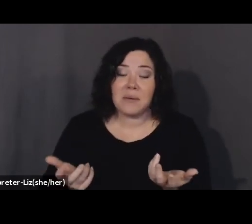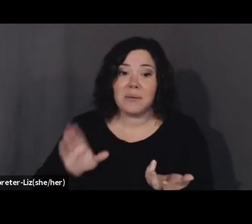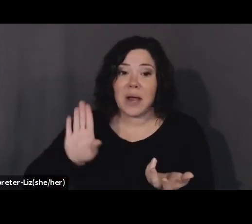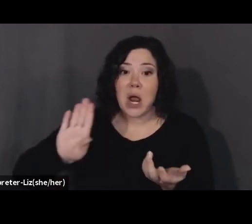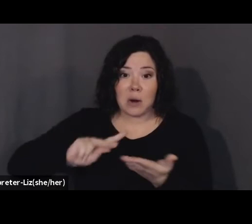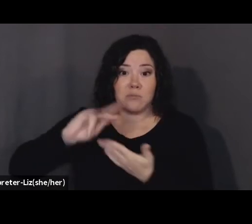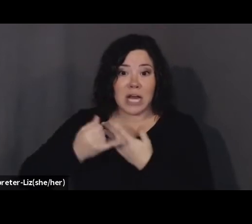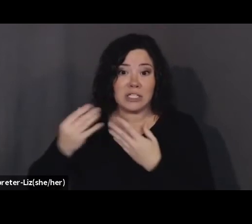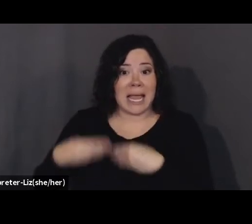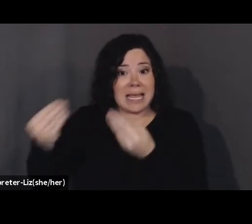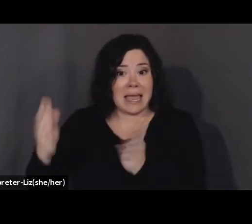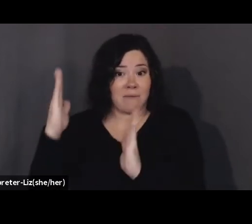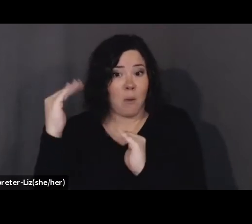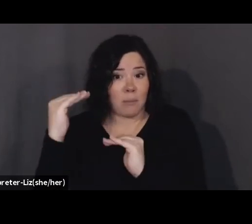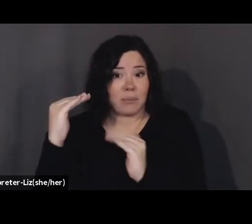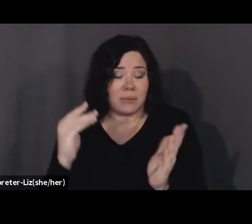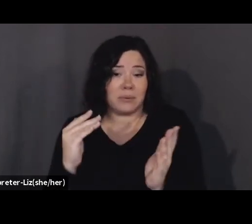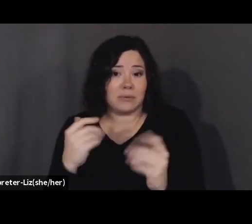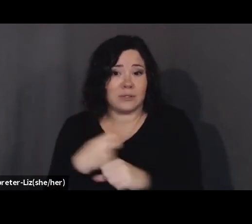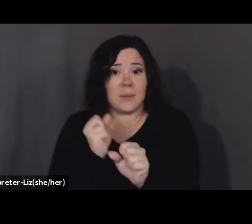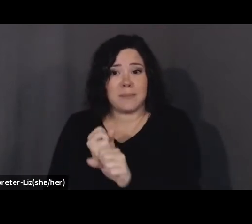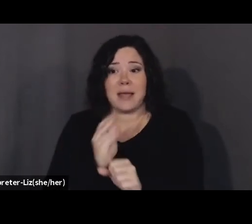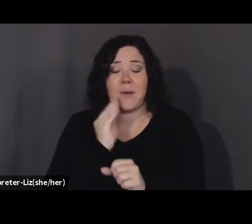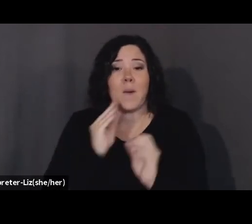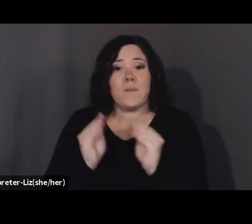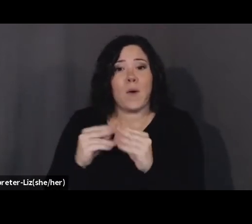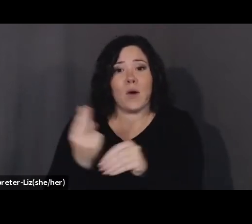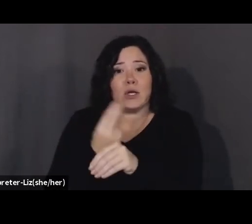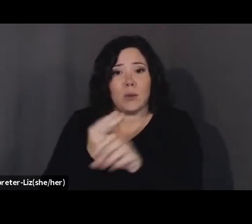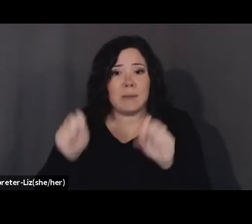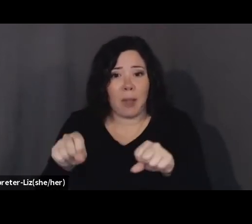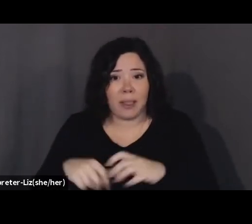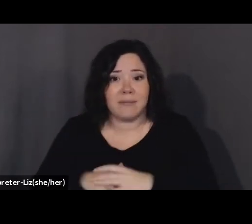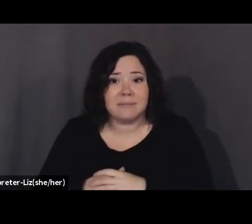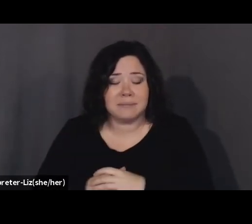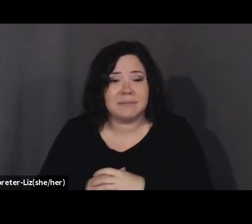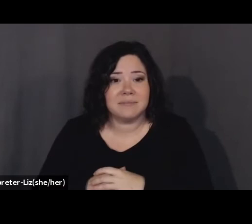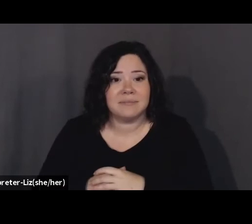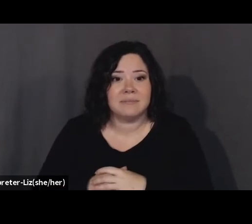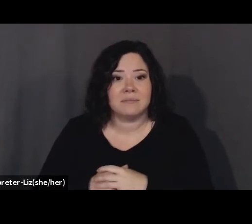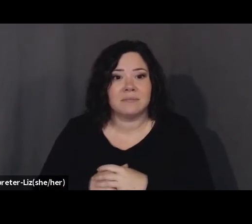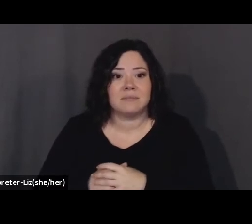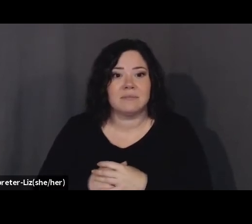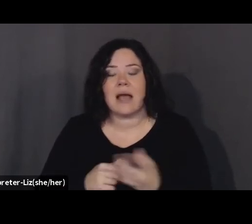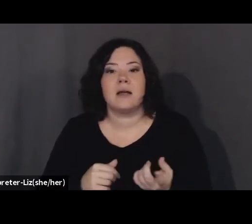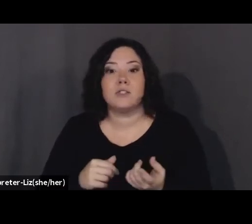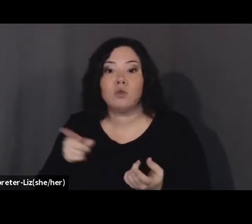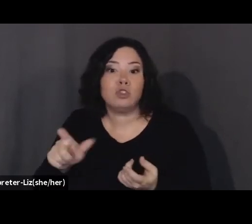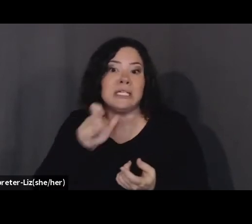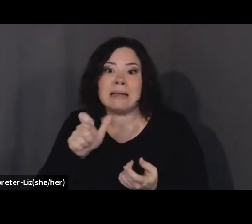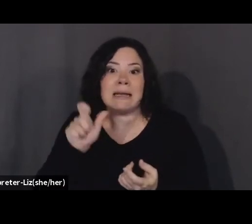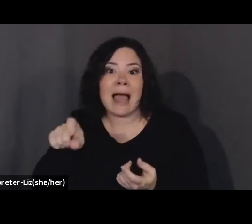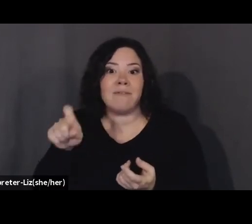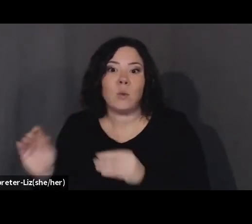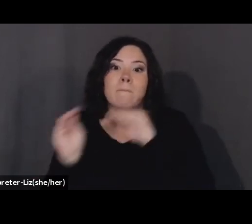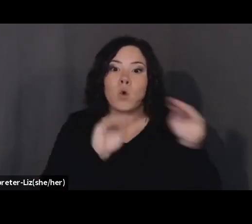project gave her hope for making her home usable, and not that she had to move somewhere else to be able